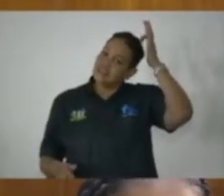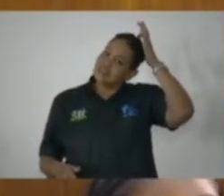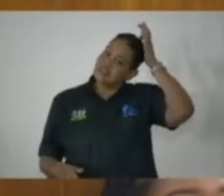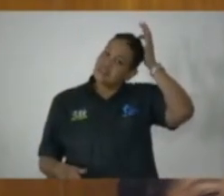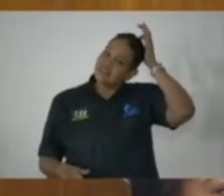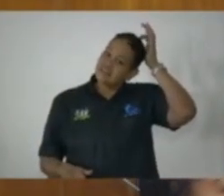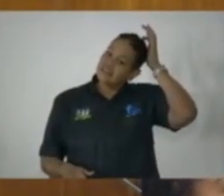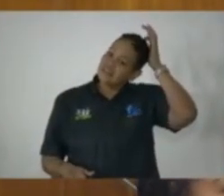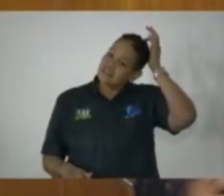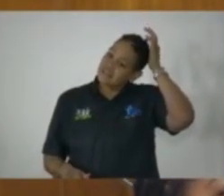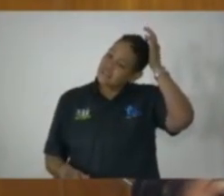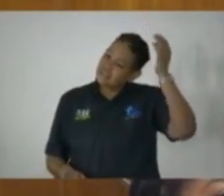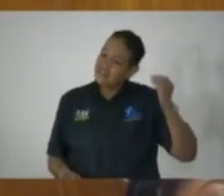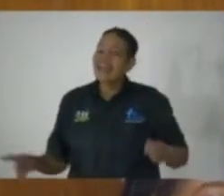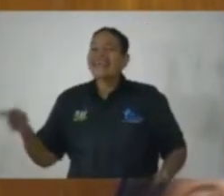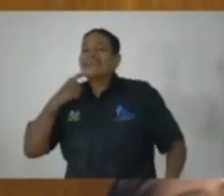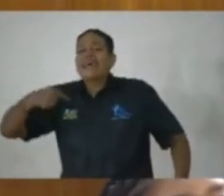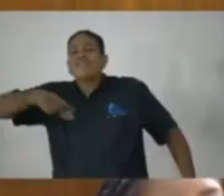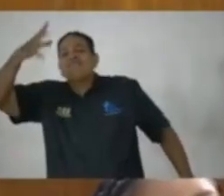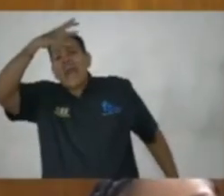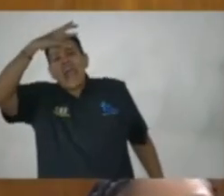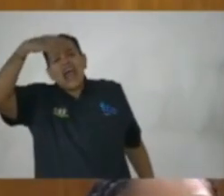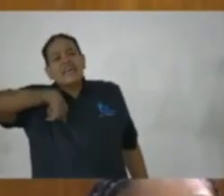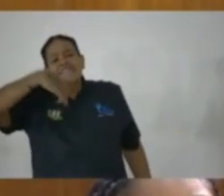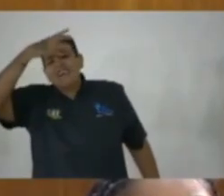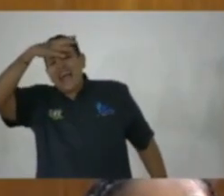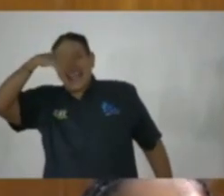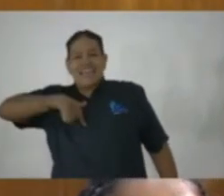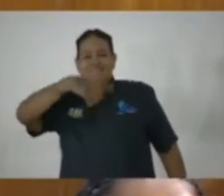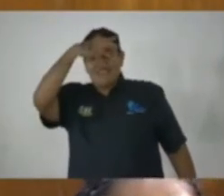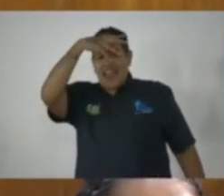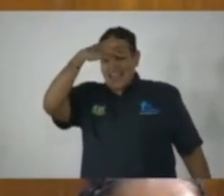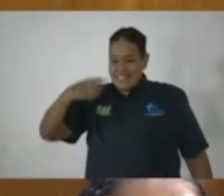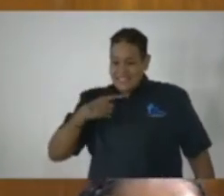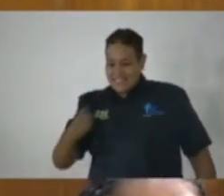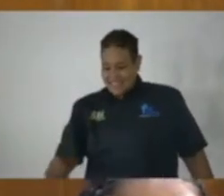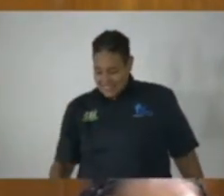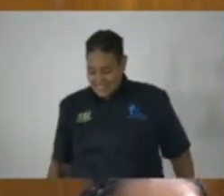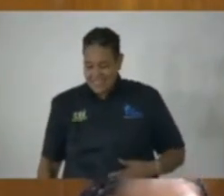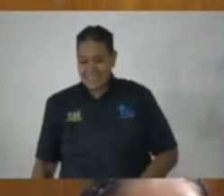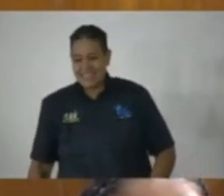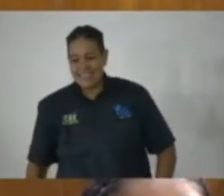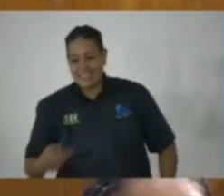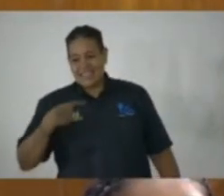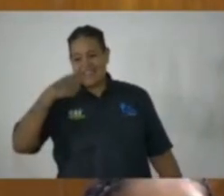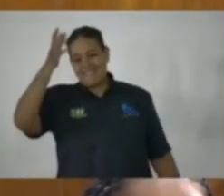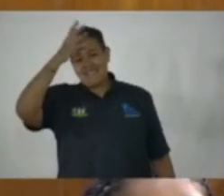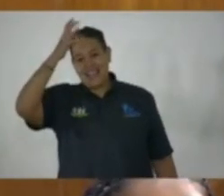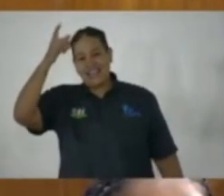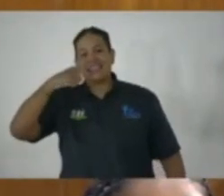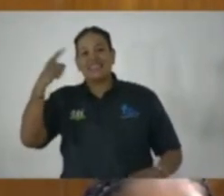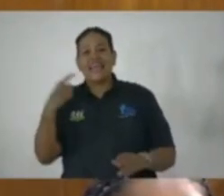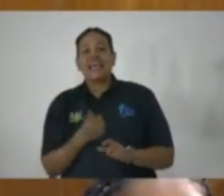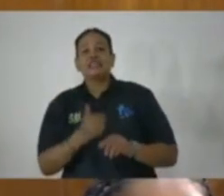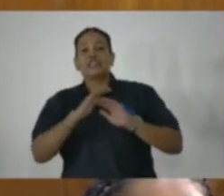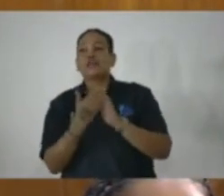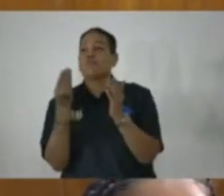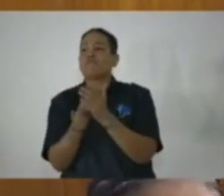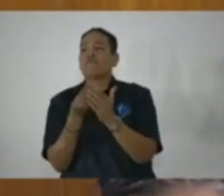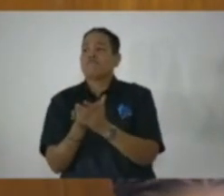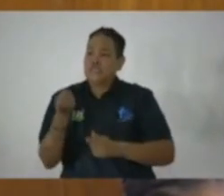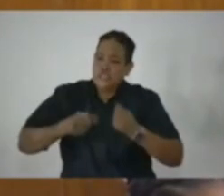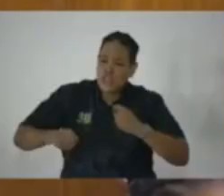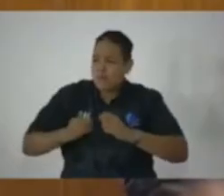exaggeration. They're claiming paternity. We have a name for it. They're claiming paternity for Jamaica's fiscal